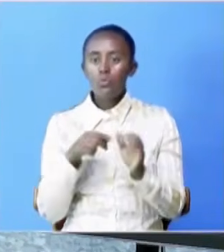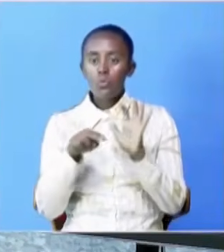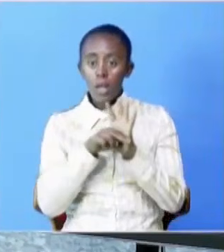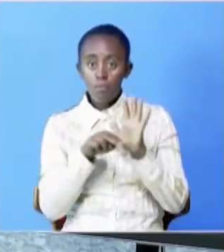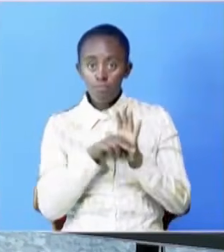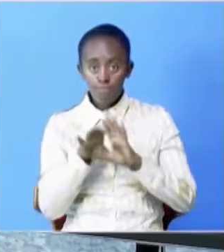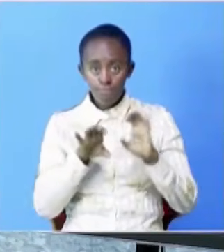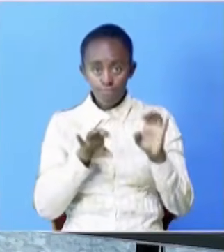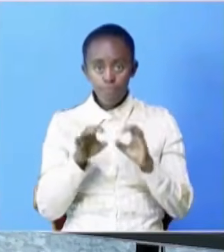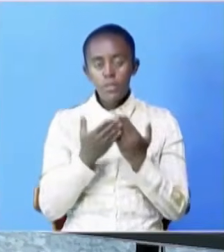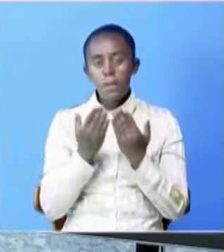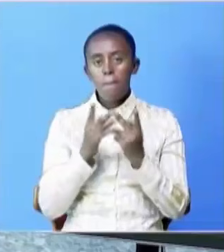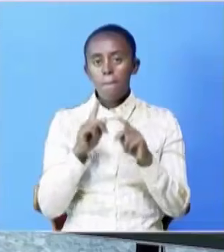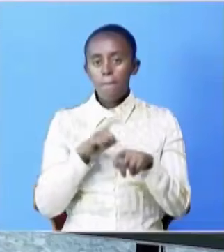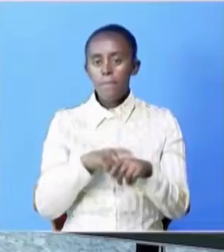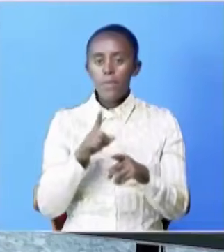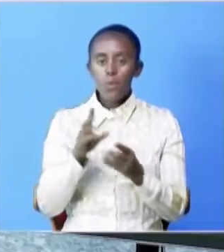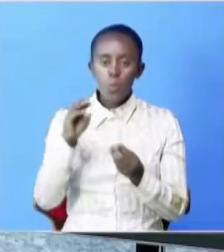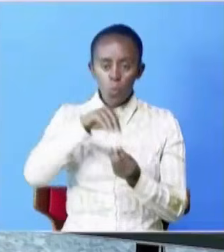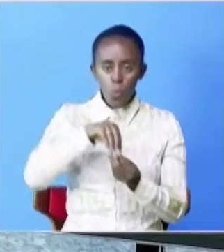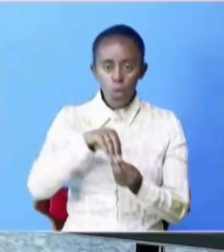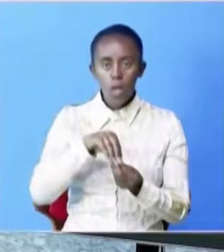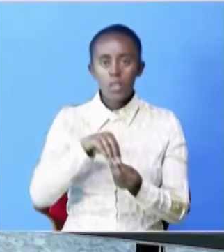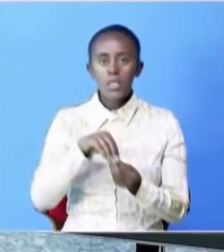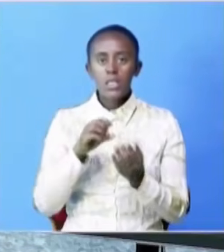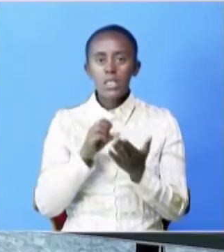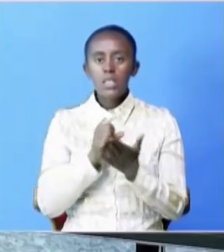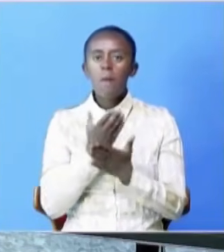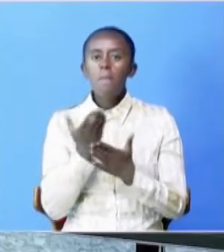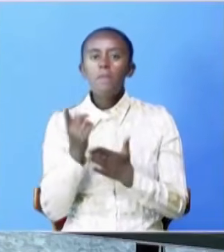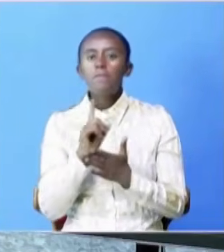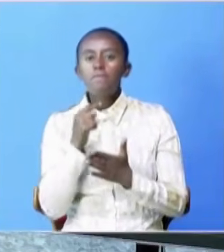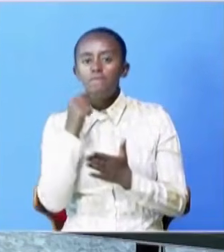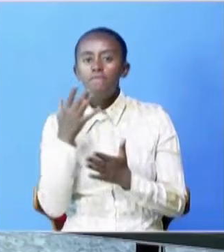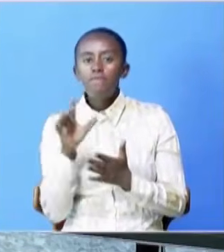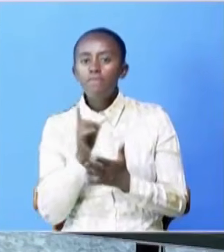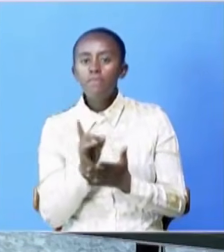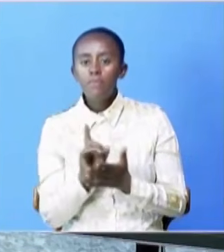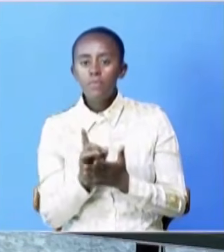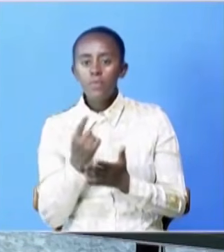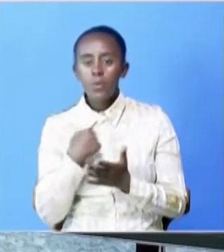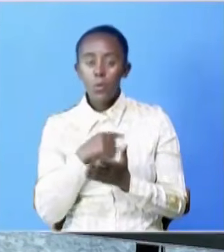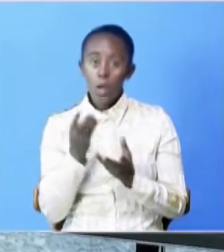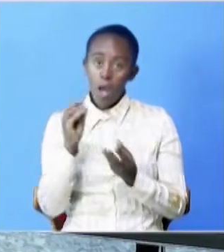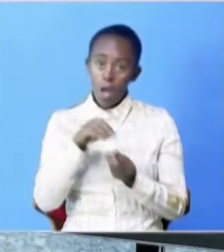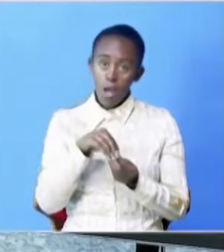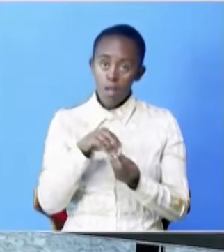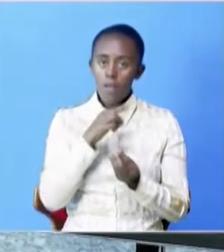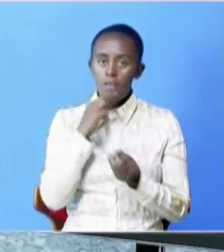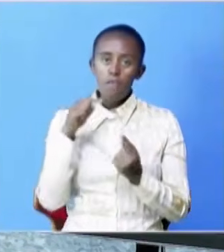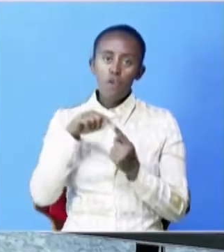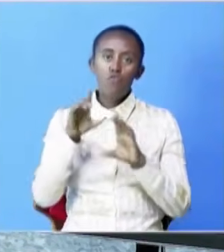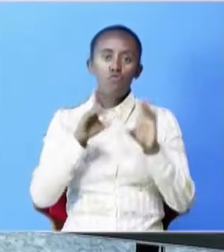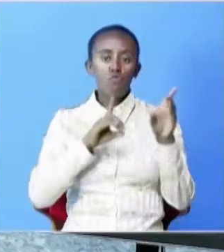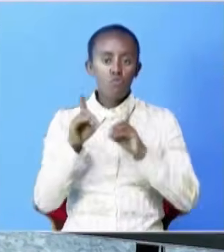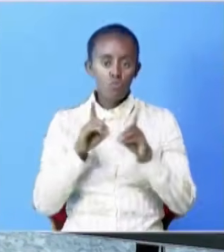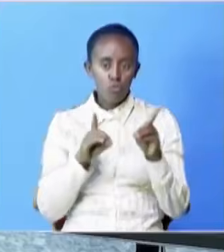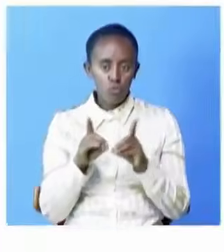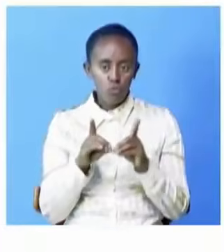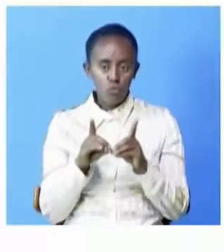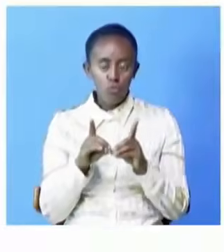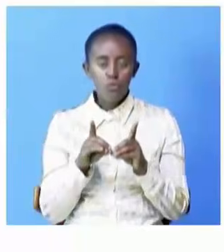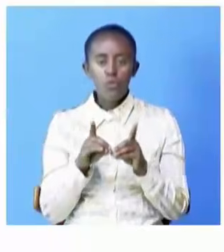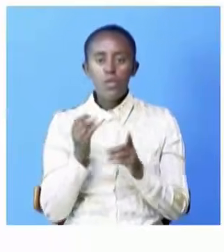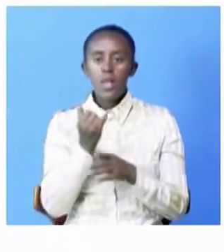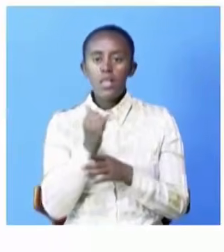sentence in the simple present, we add something. What did we say here? We said we add what? The verb to do's. So